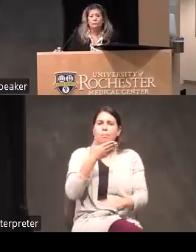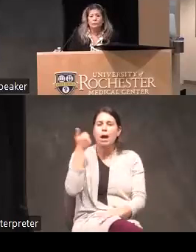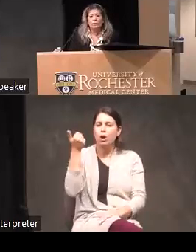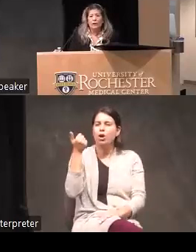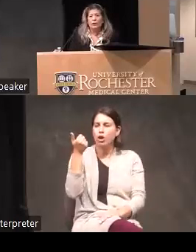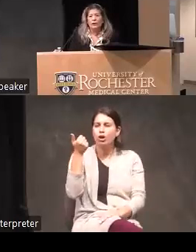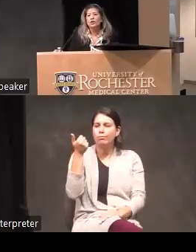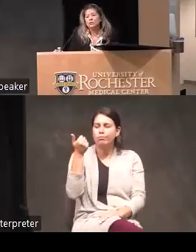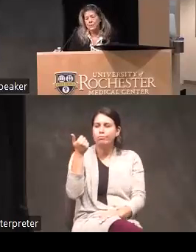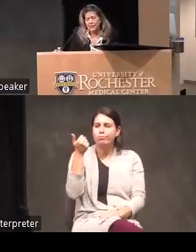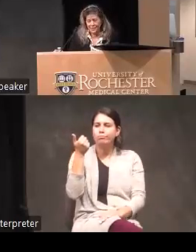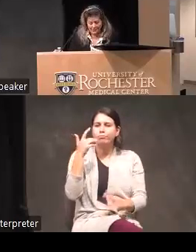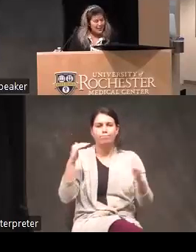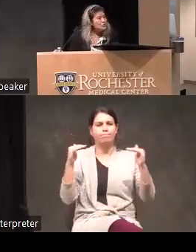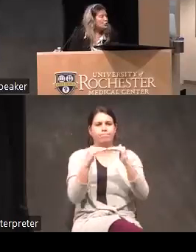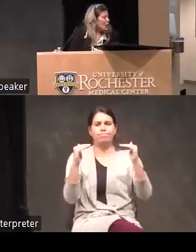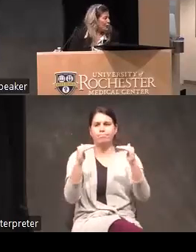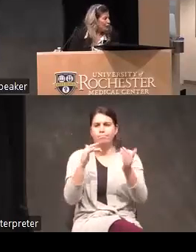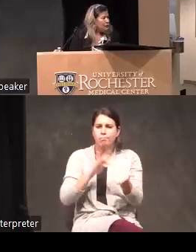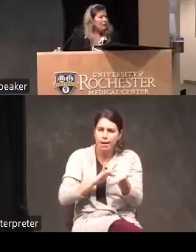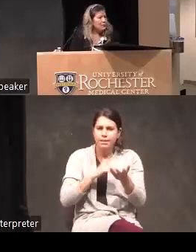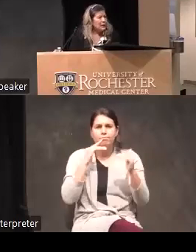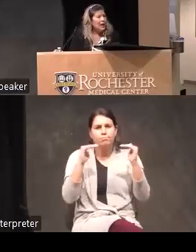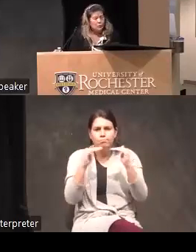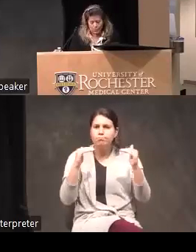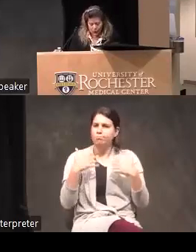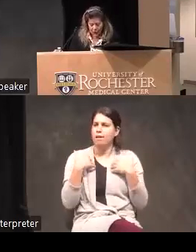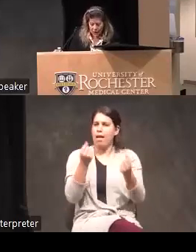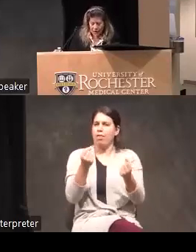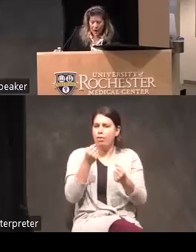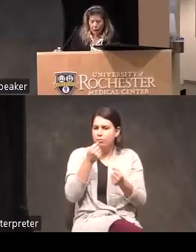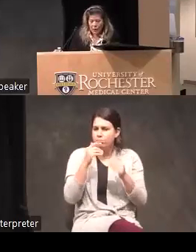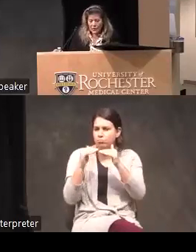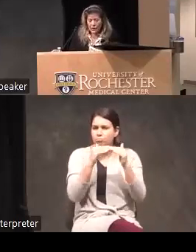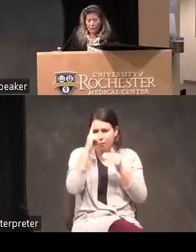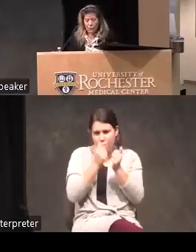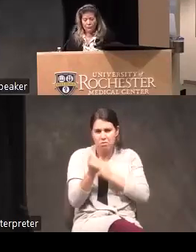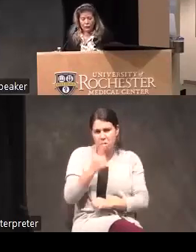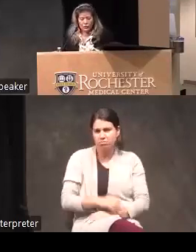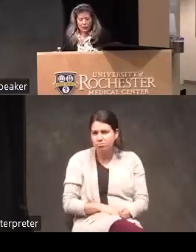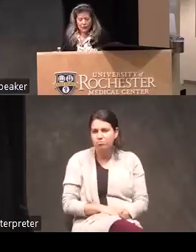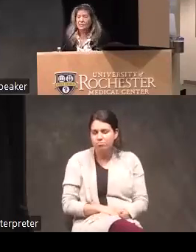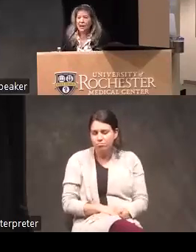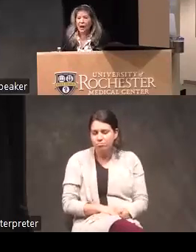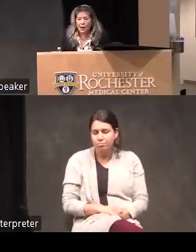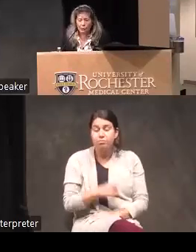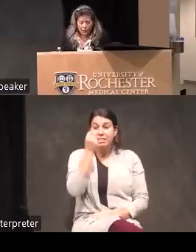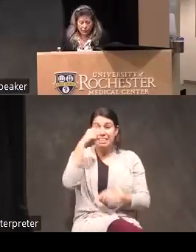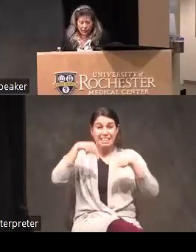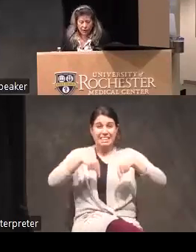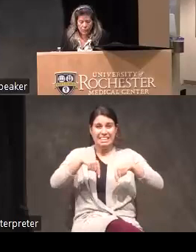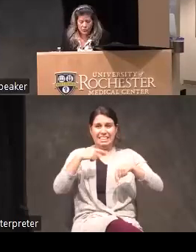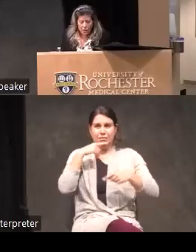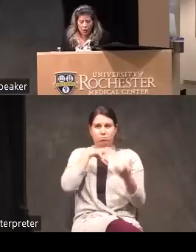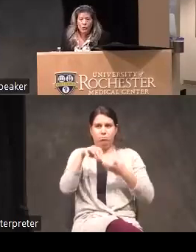better, just medicine. Just health for everybody, equitable care. I want to take a moment first. This is a hybrid